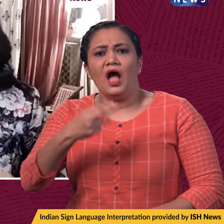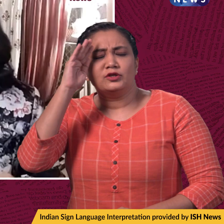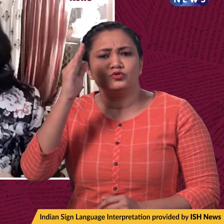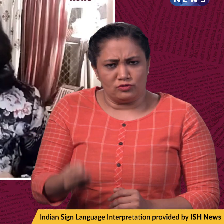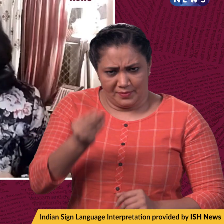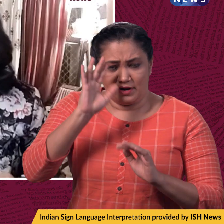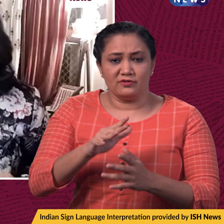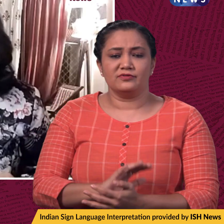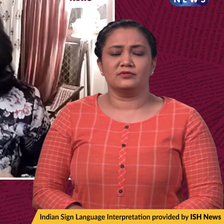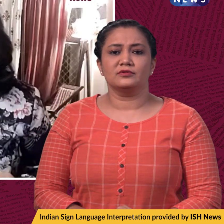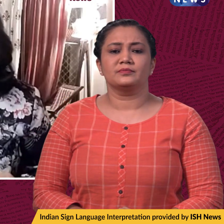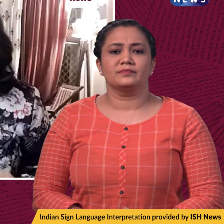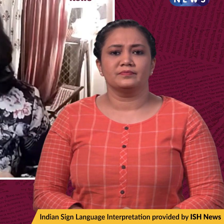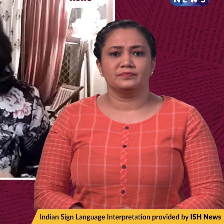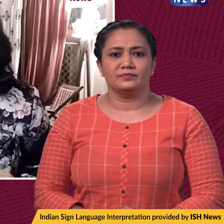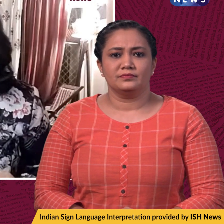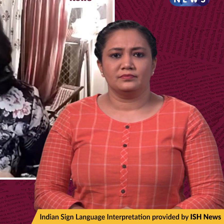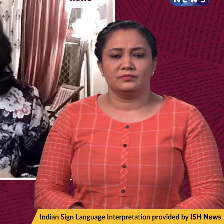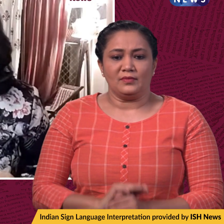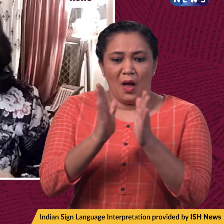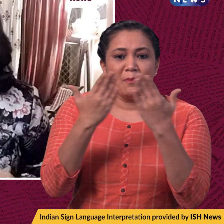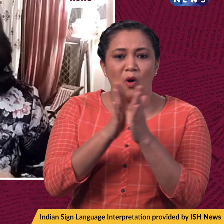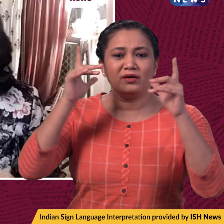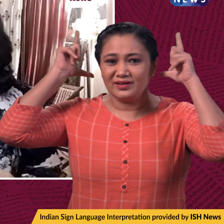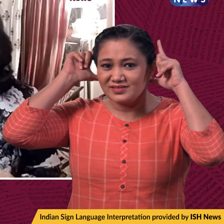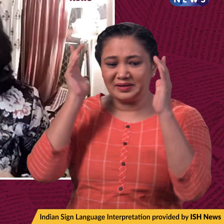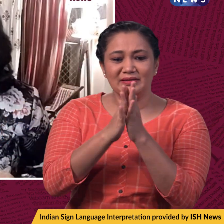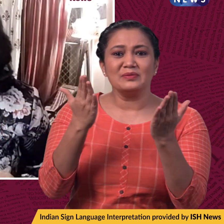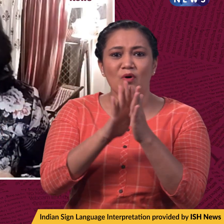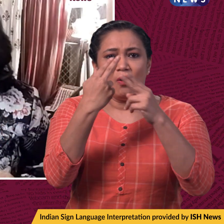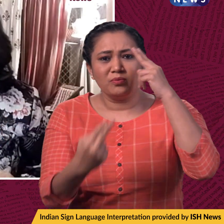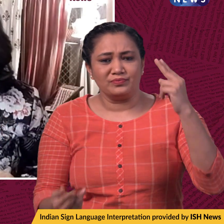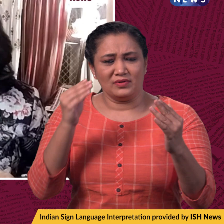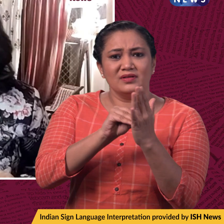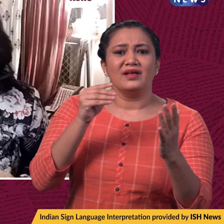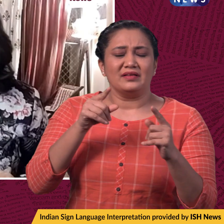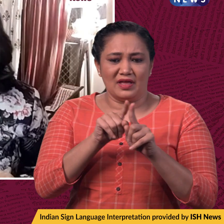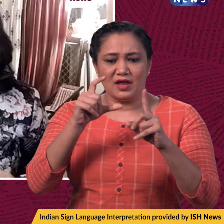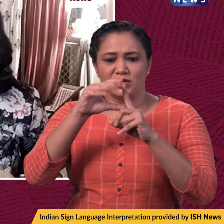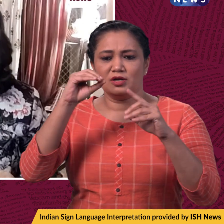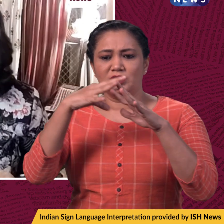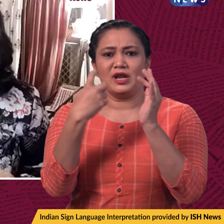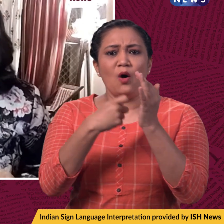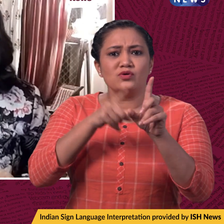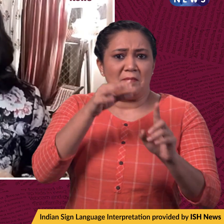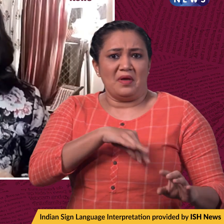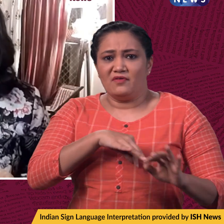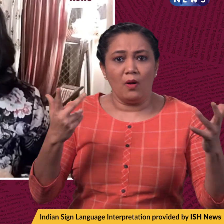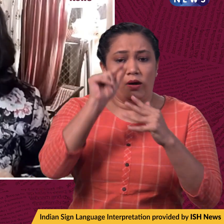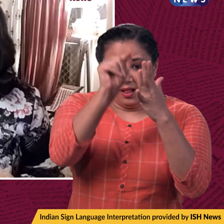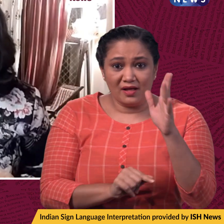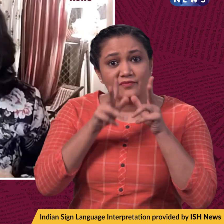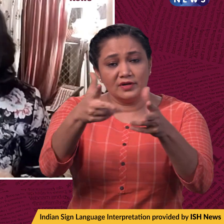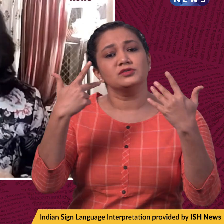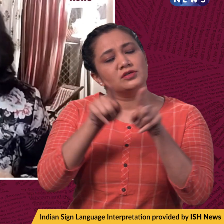Meanwhile, there's an update on the story of a textbook, a nursing textbook, which had listed advantages of dowry. That